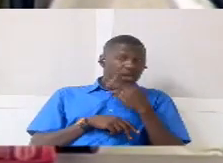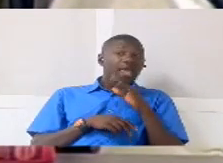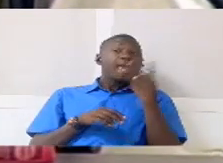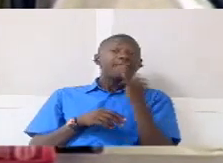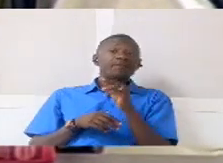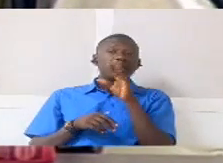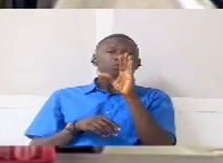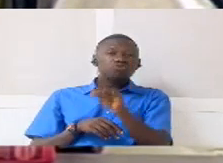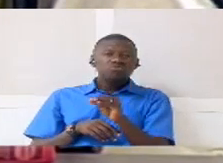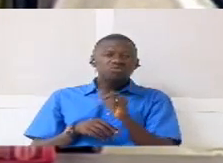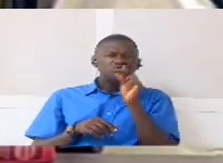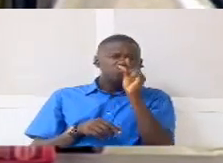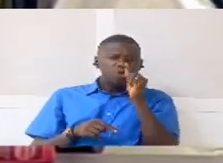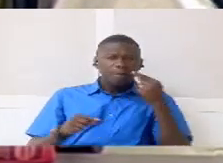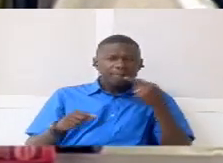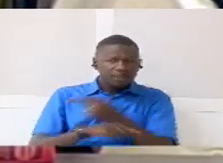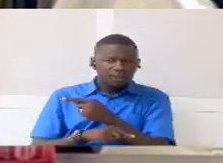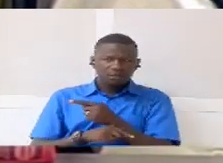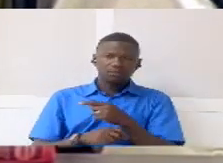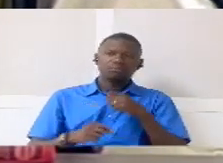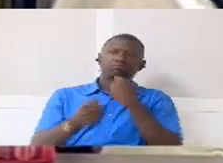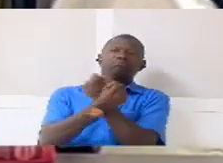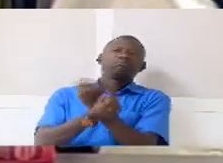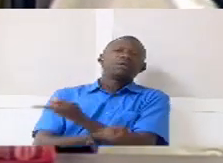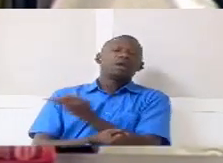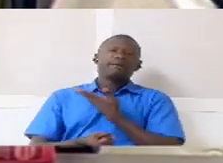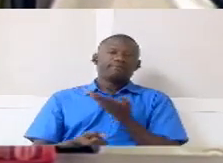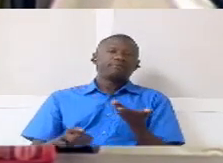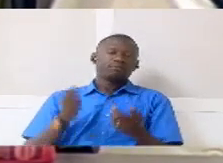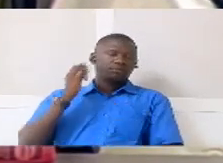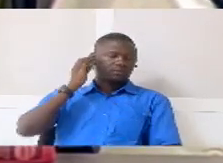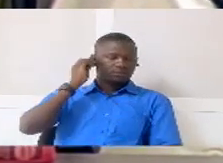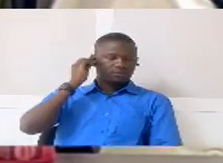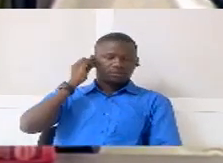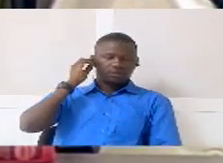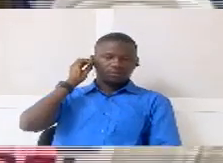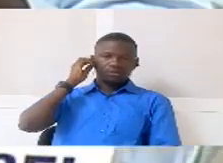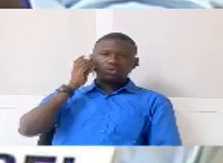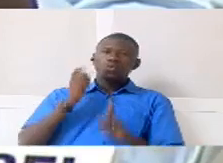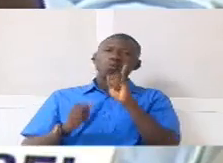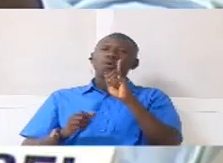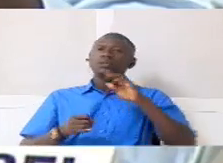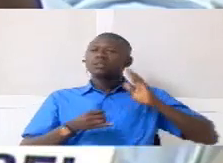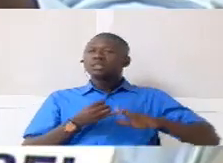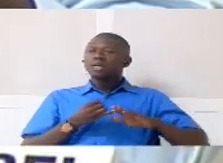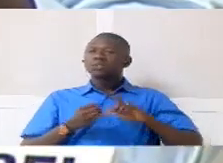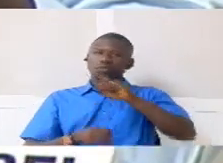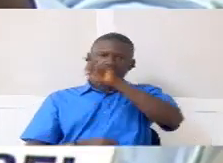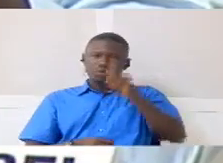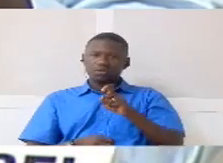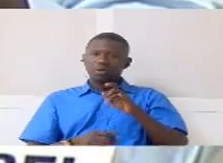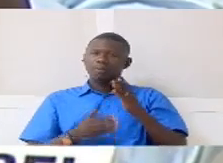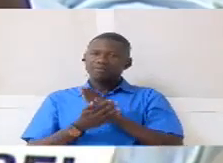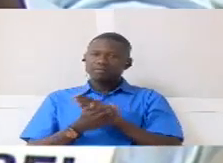to put them into prison. Just one last question before we go on break. The prison